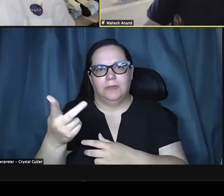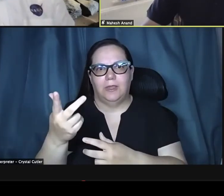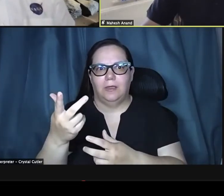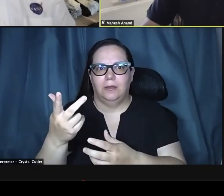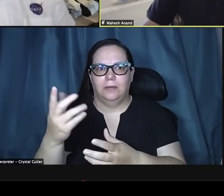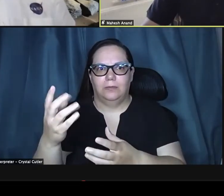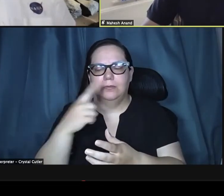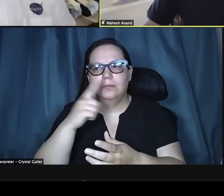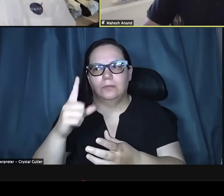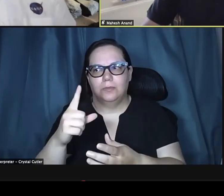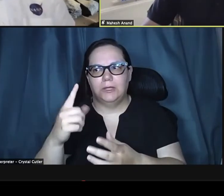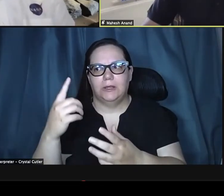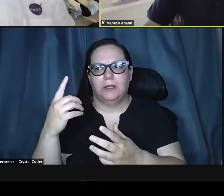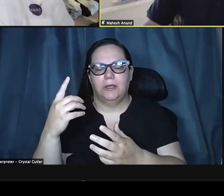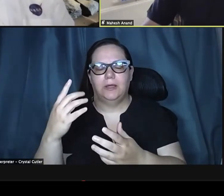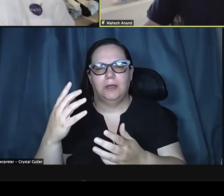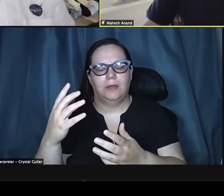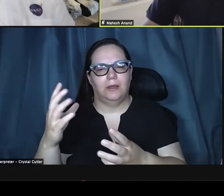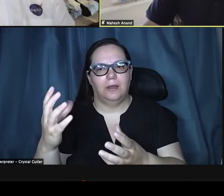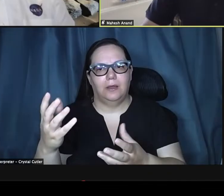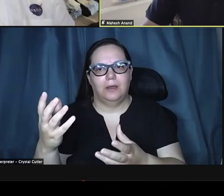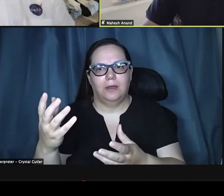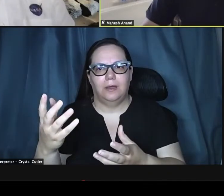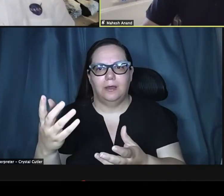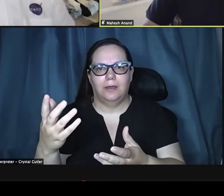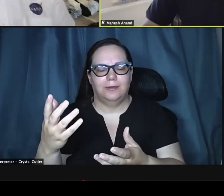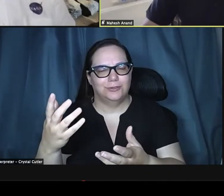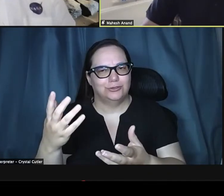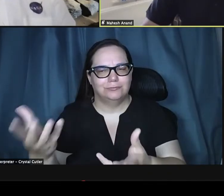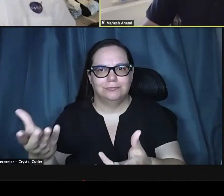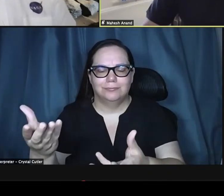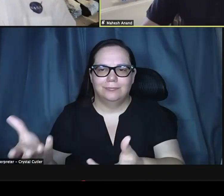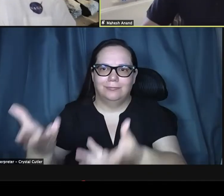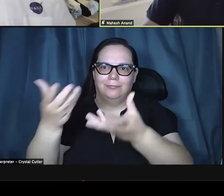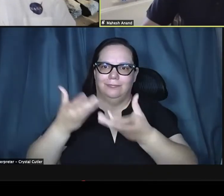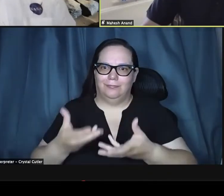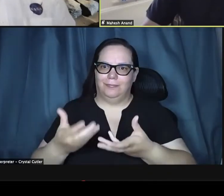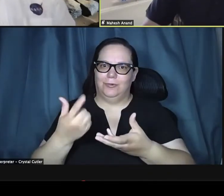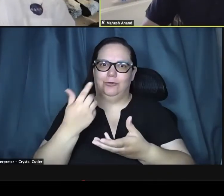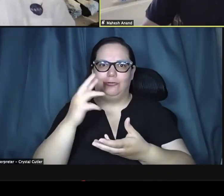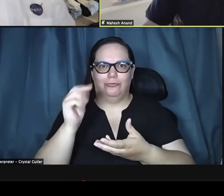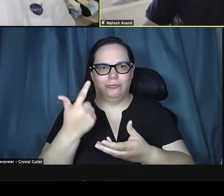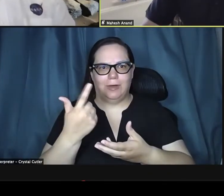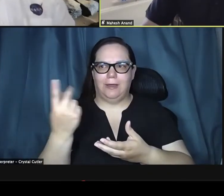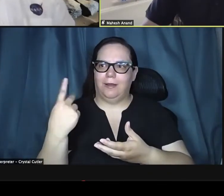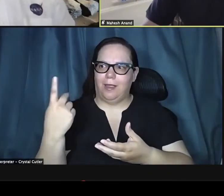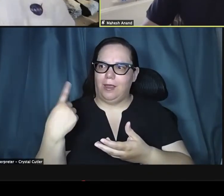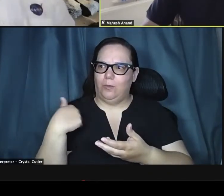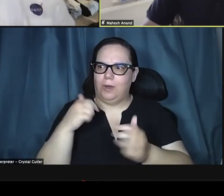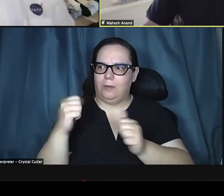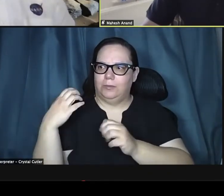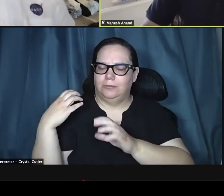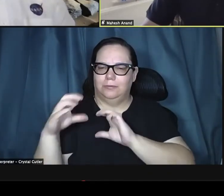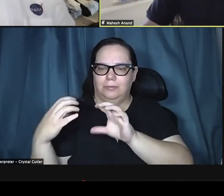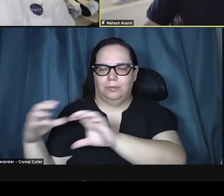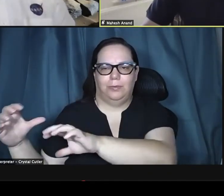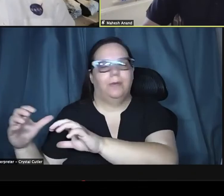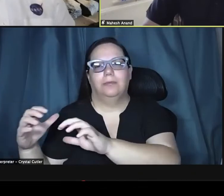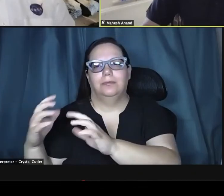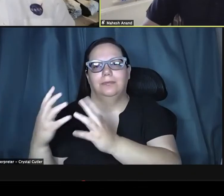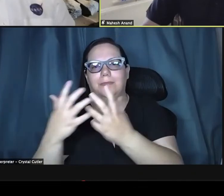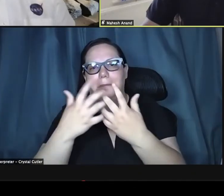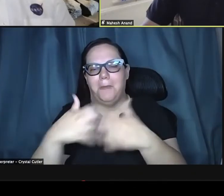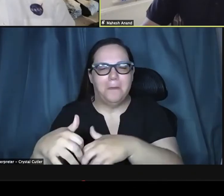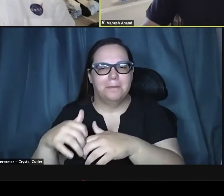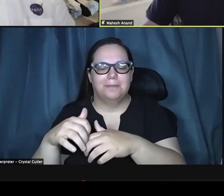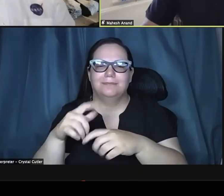take off our shoulders. And then we just knew that this was all going to work out. So I'm absolutely delighted, and I'm really proud